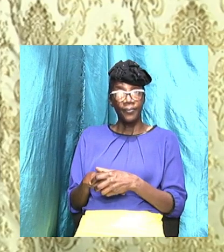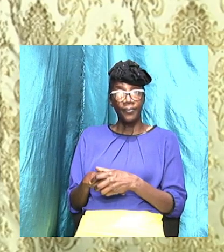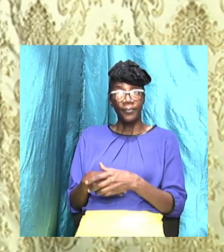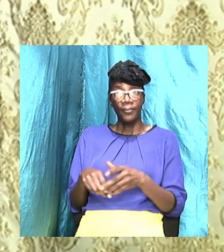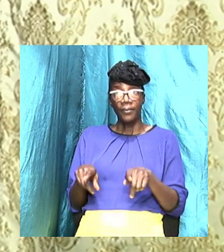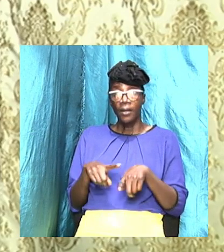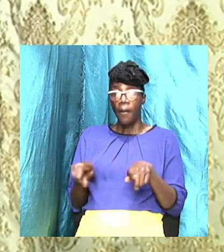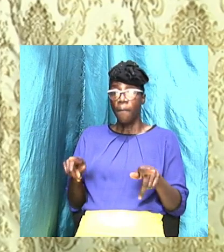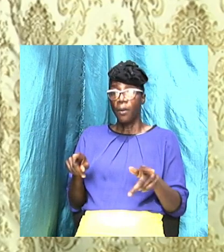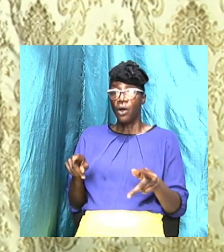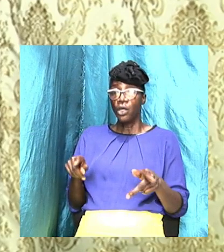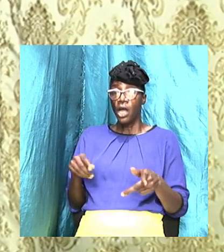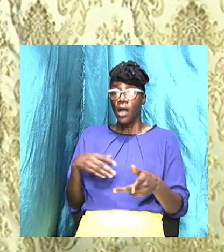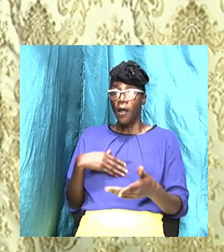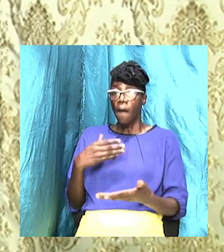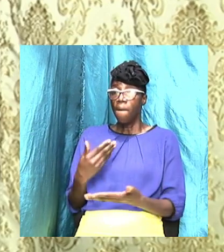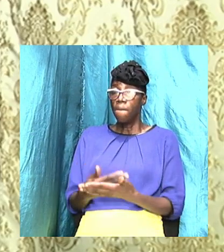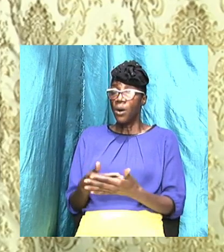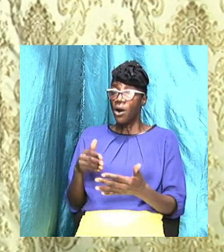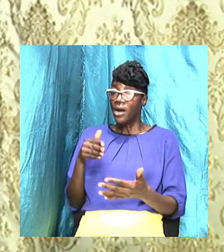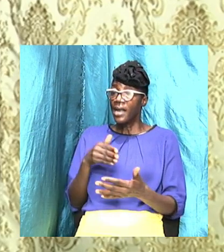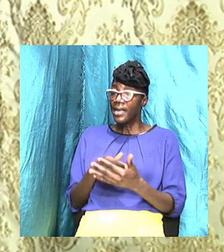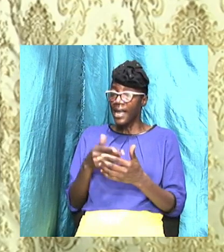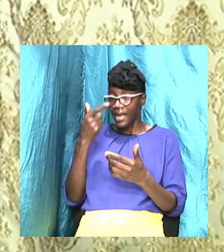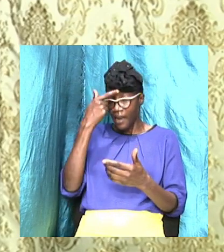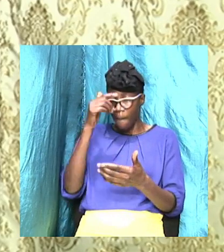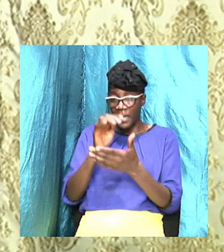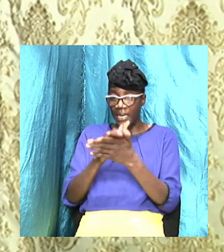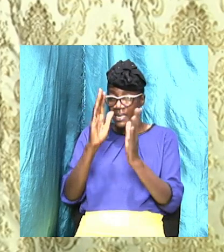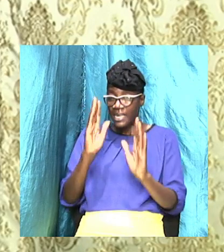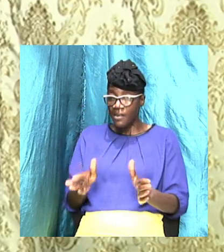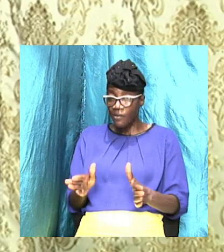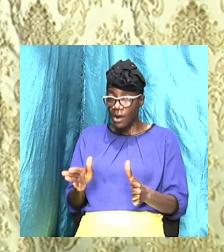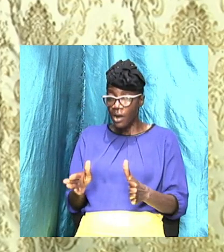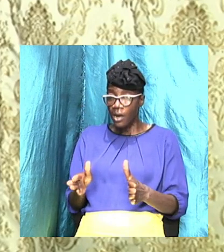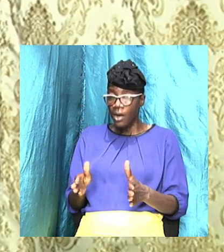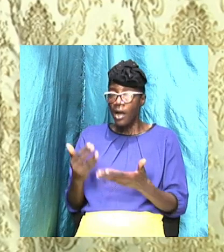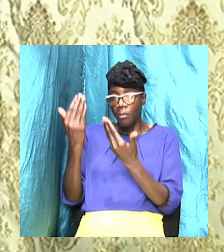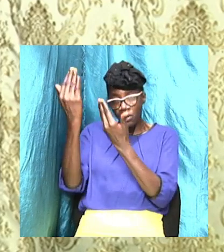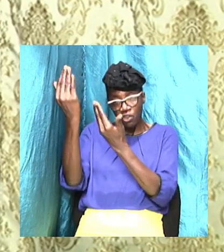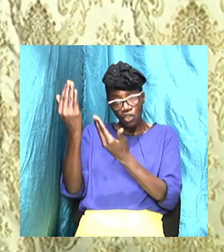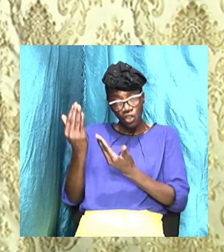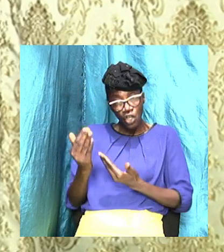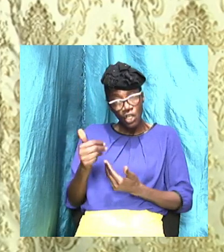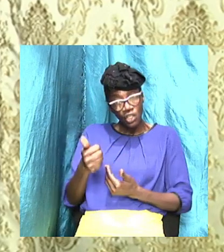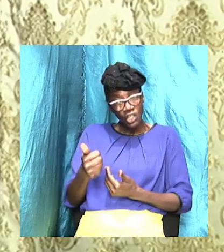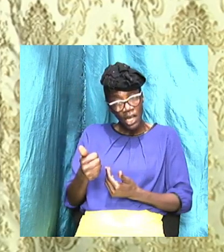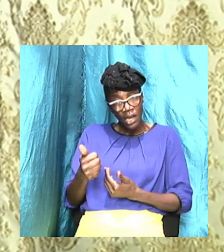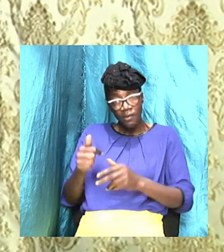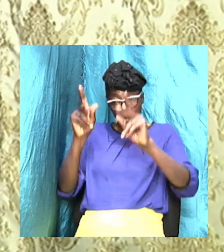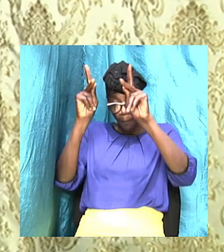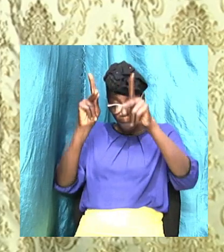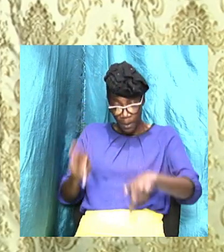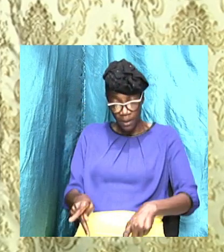But the born again believer must yield himself as an instrument of righteousness.